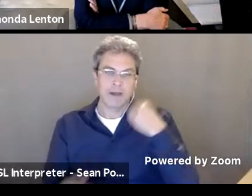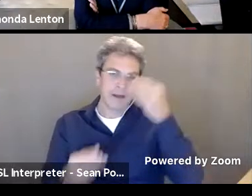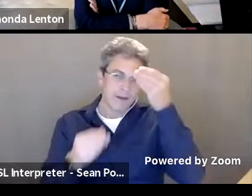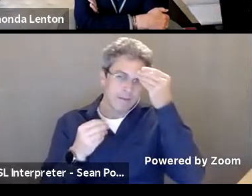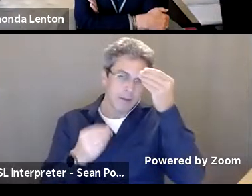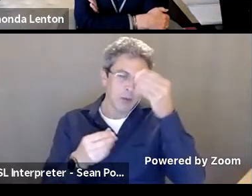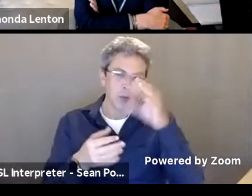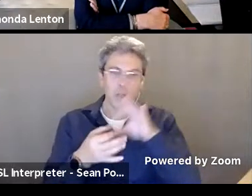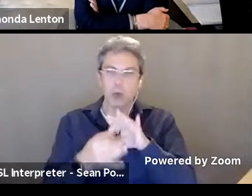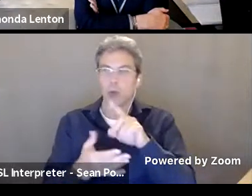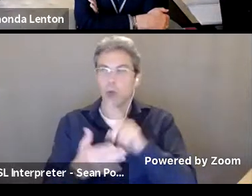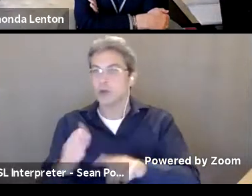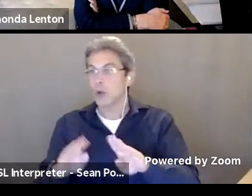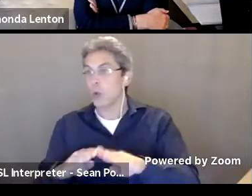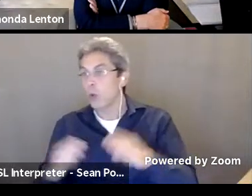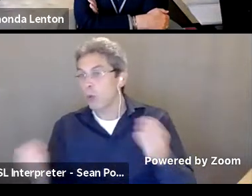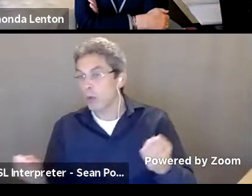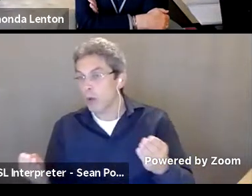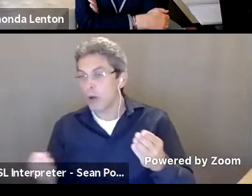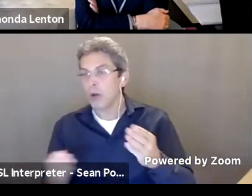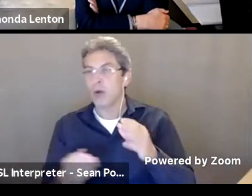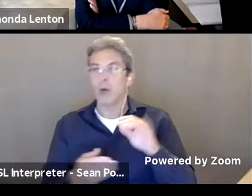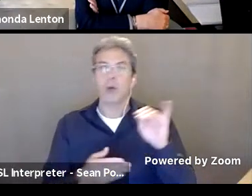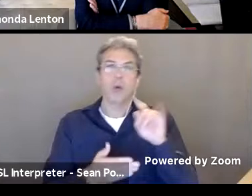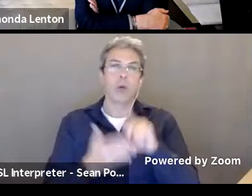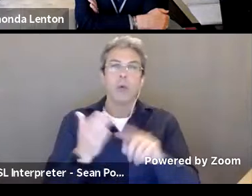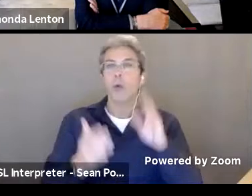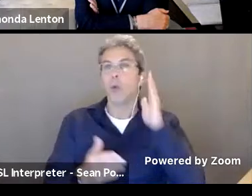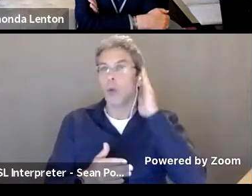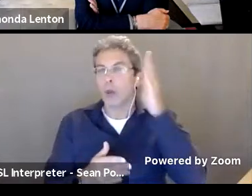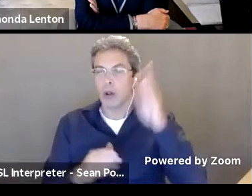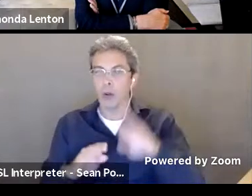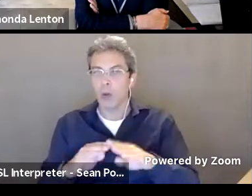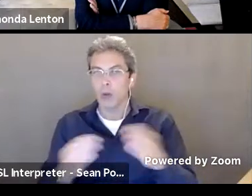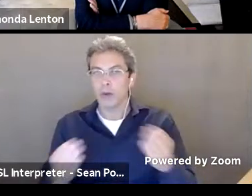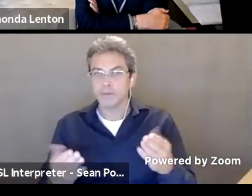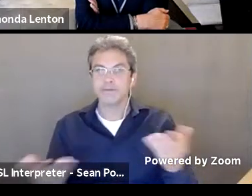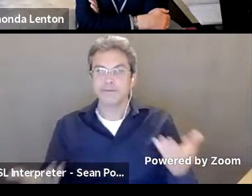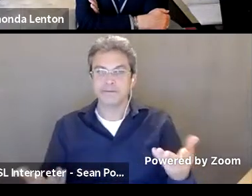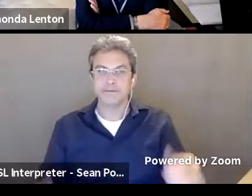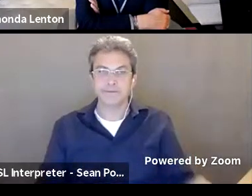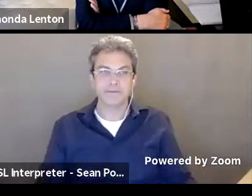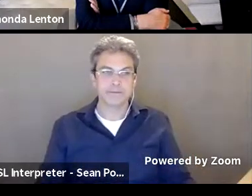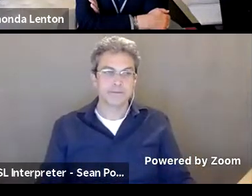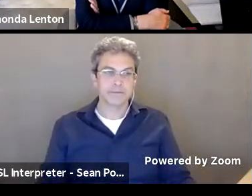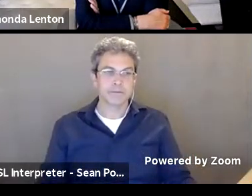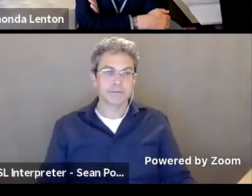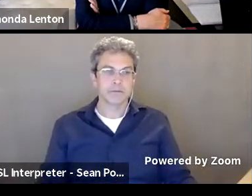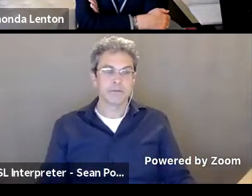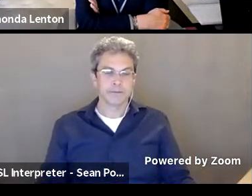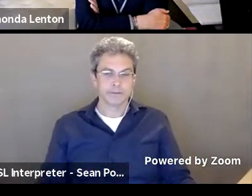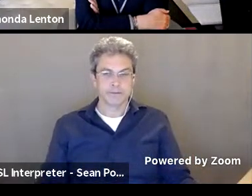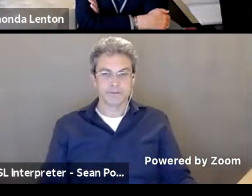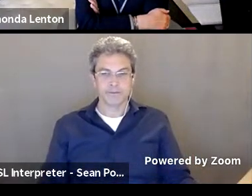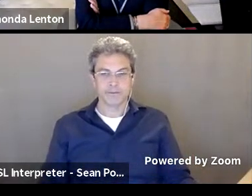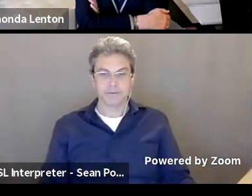is open now and what any future plans will also be there once we know that what they are.